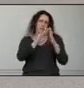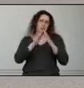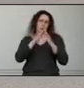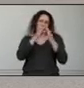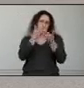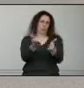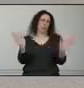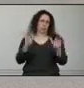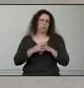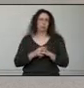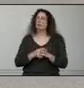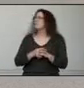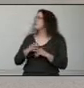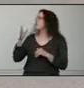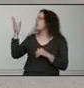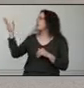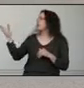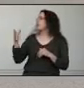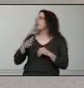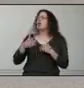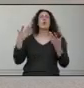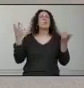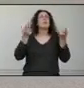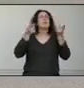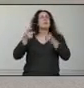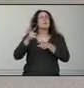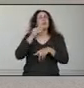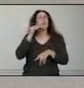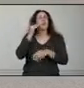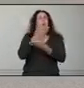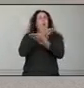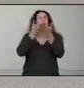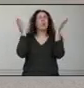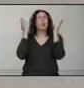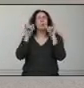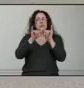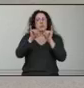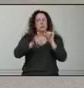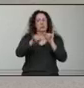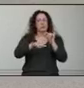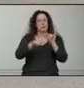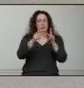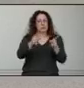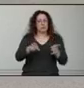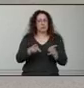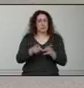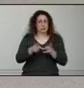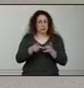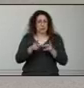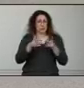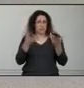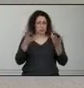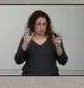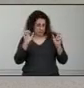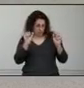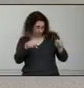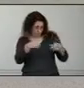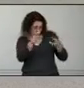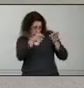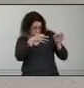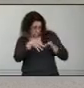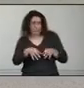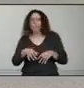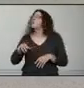to know what outbreaks have occurred at homeless shelters in the county. Can you please describe that? Yes, we